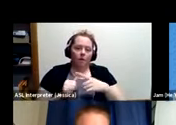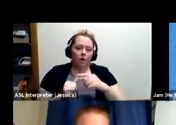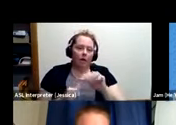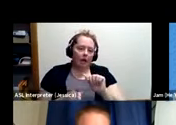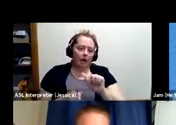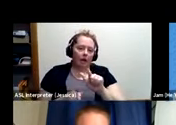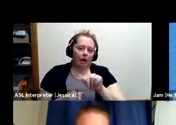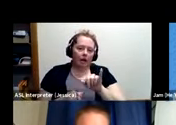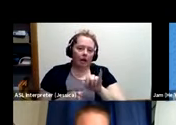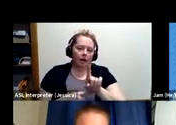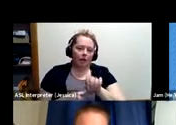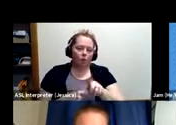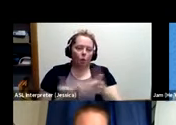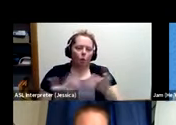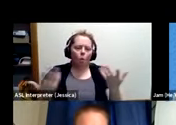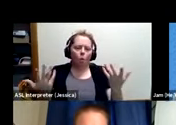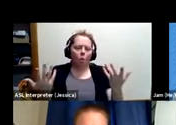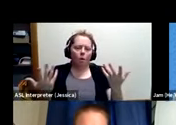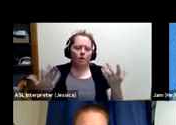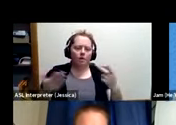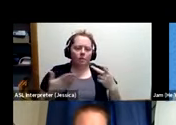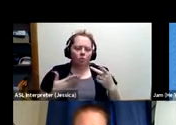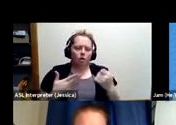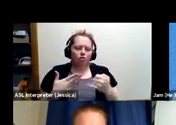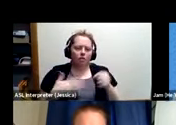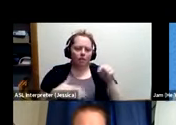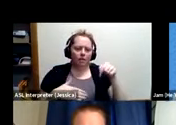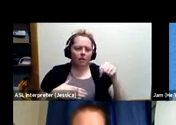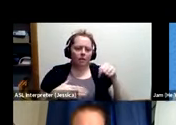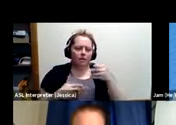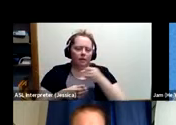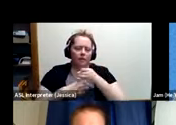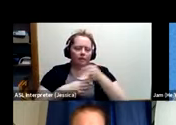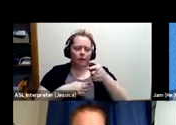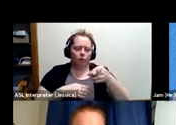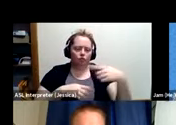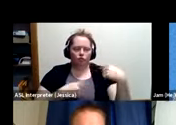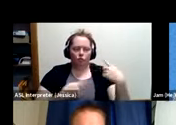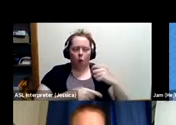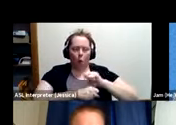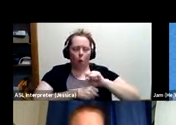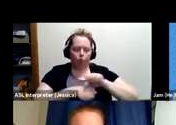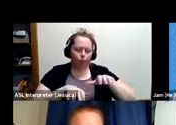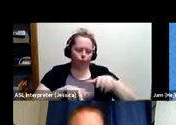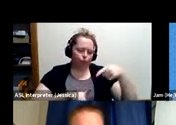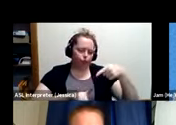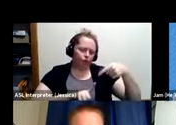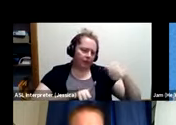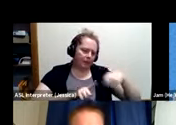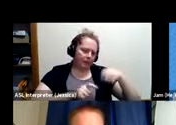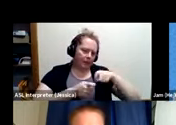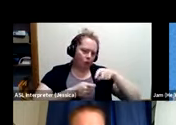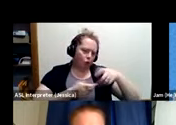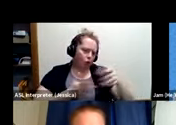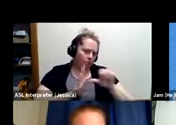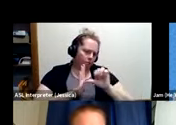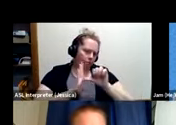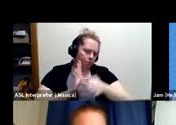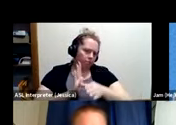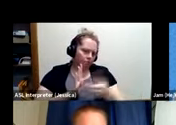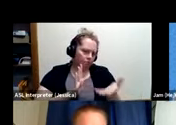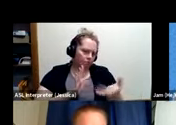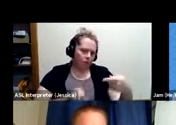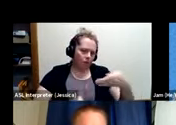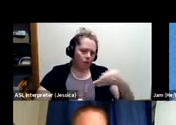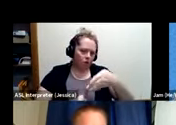what is a project in this field that you've been working on that's important? Just one project that you want to bring to the spotlight. I know that's